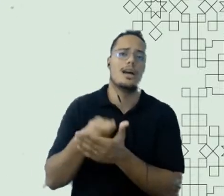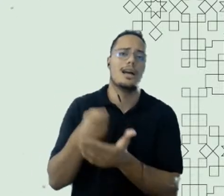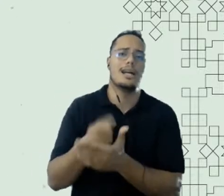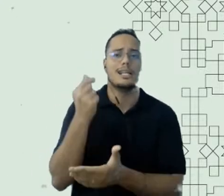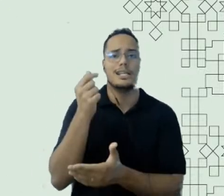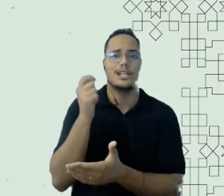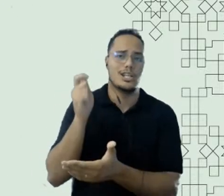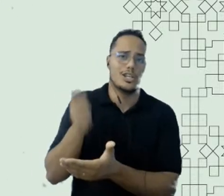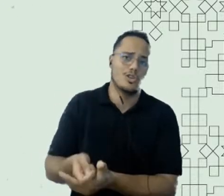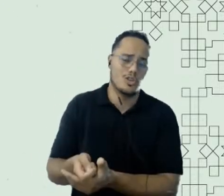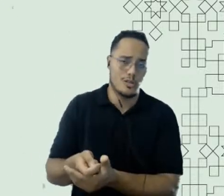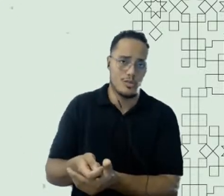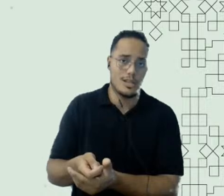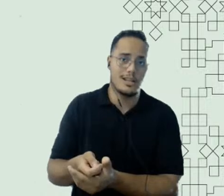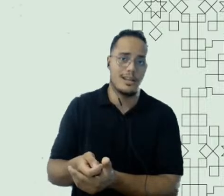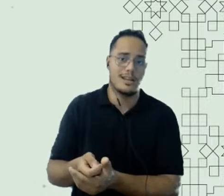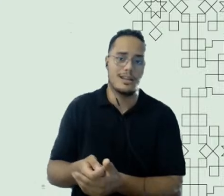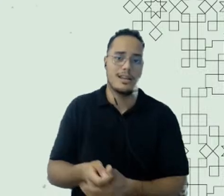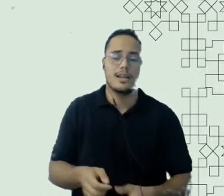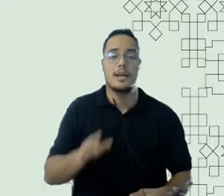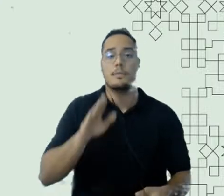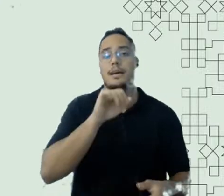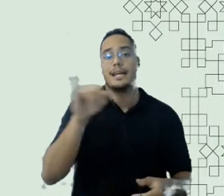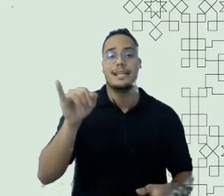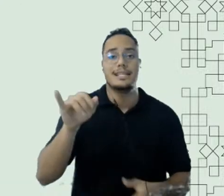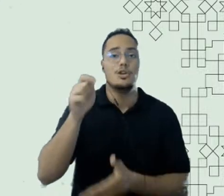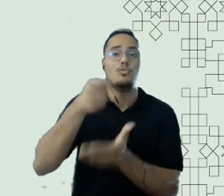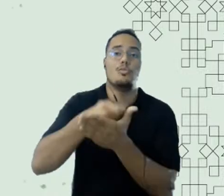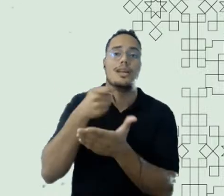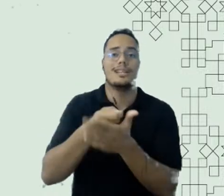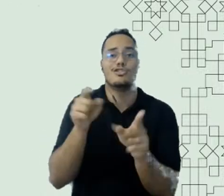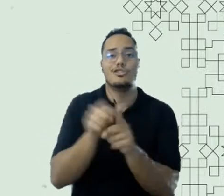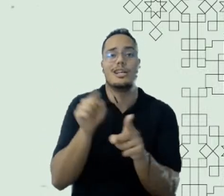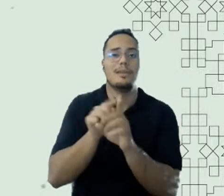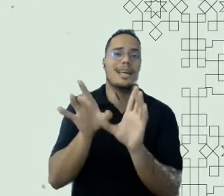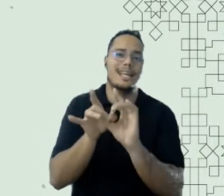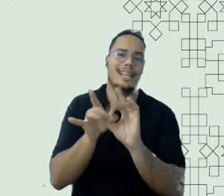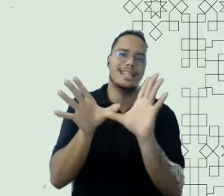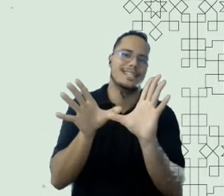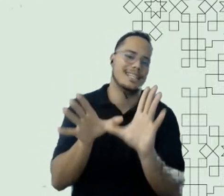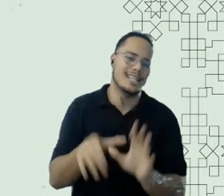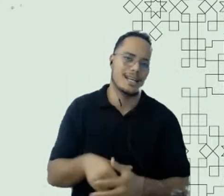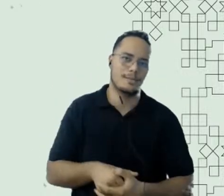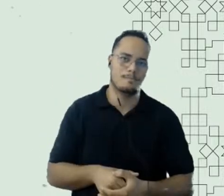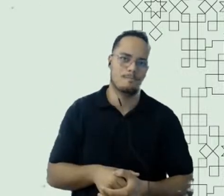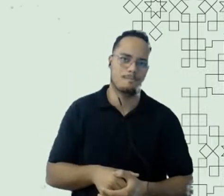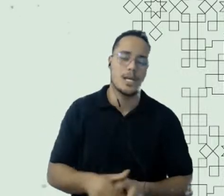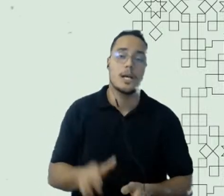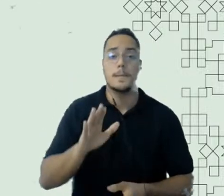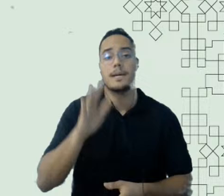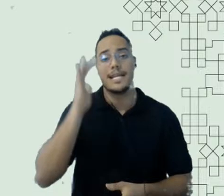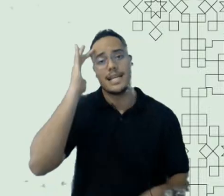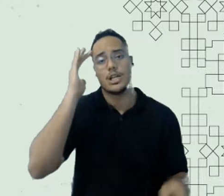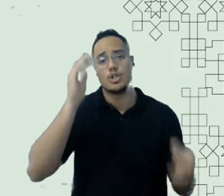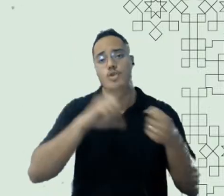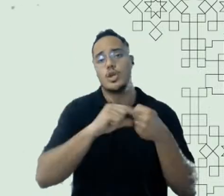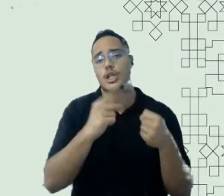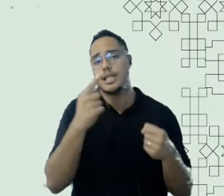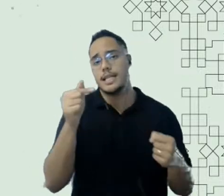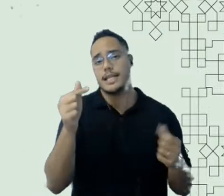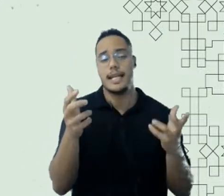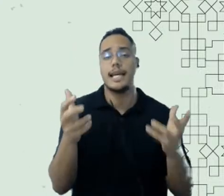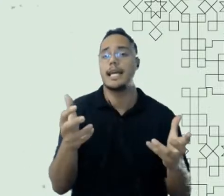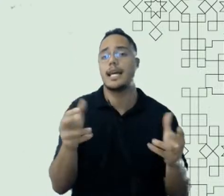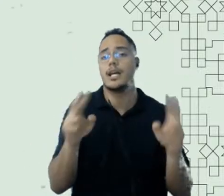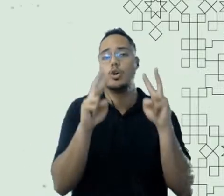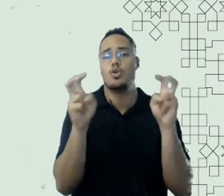So I think that Article 17 wanted to address a real issue, but did it in a